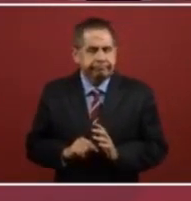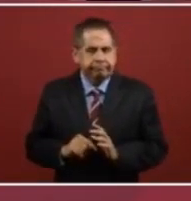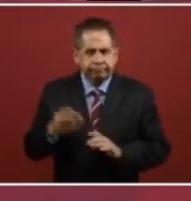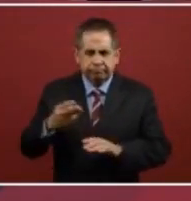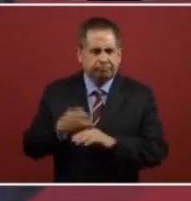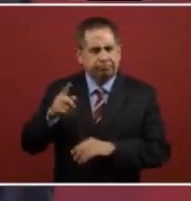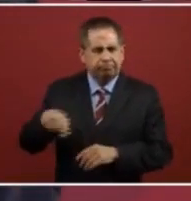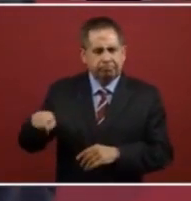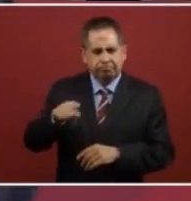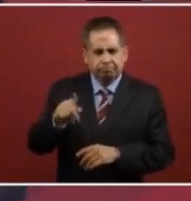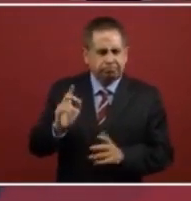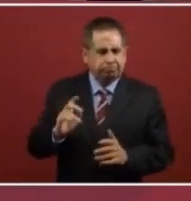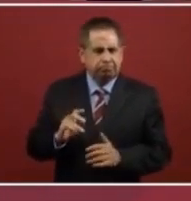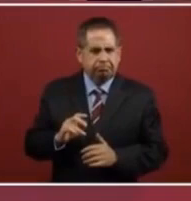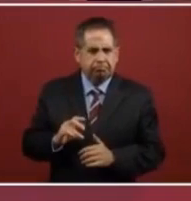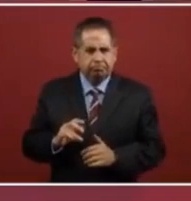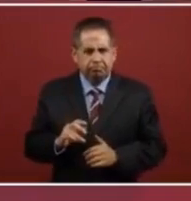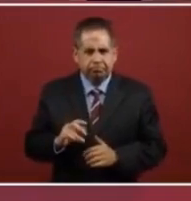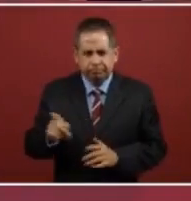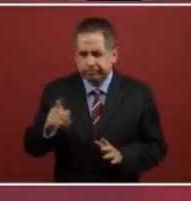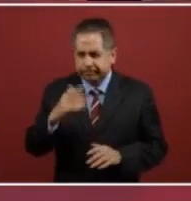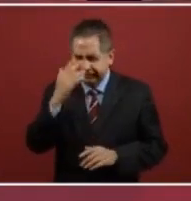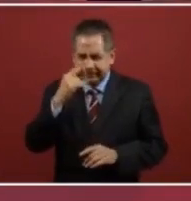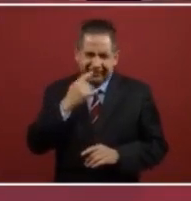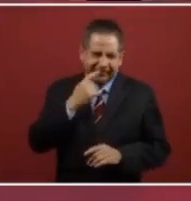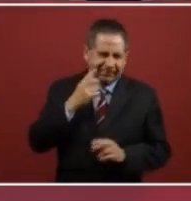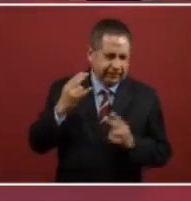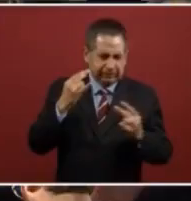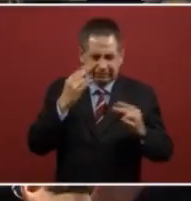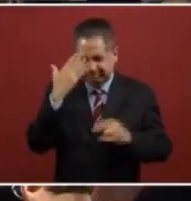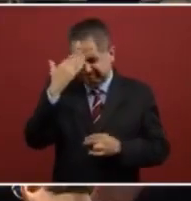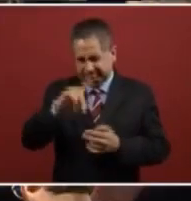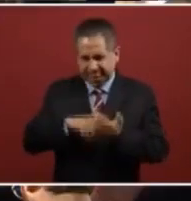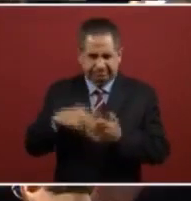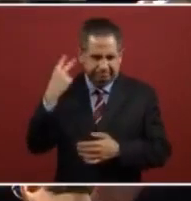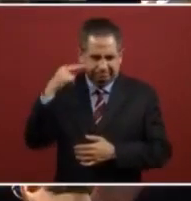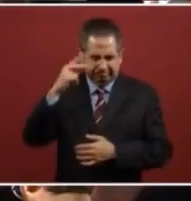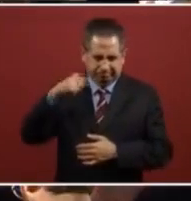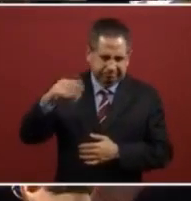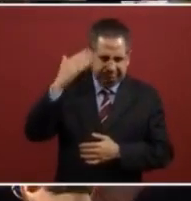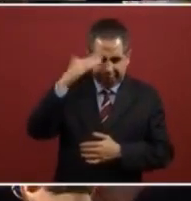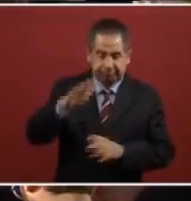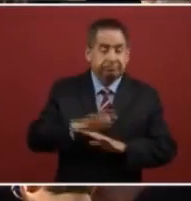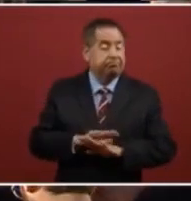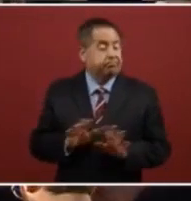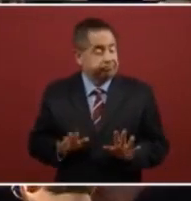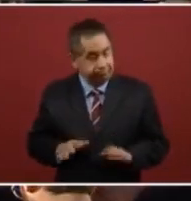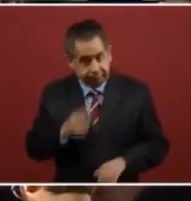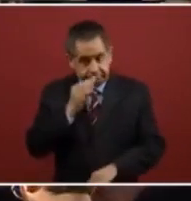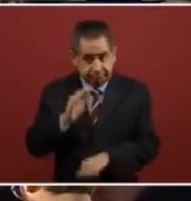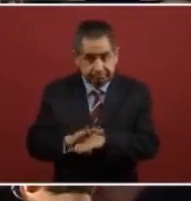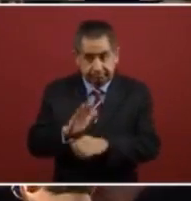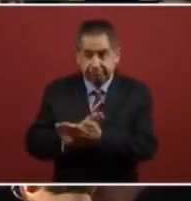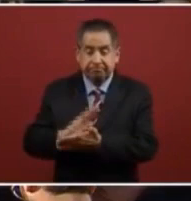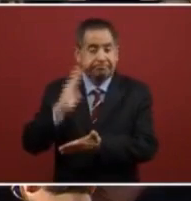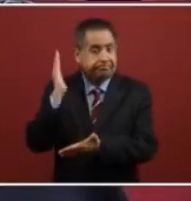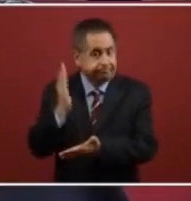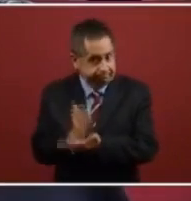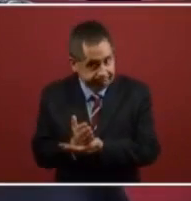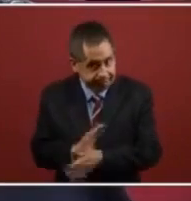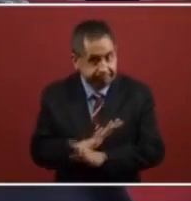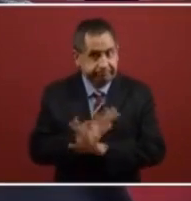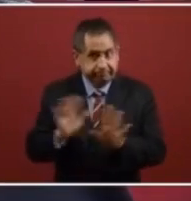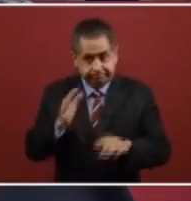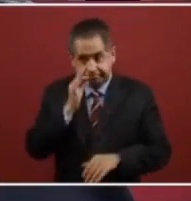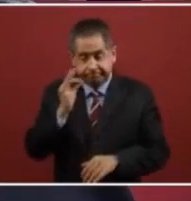Muy avispados. Los Very paisanos veracruzanos. smart, these Que guys ya no from hay Veracruz, robadera. that there will be no